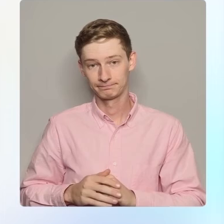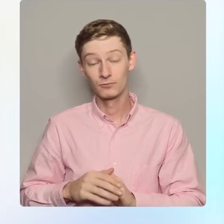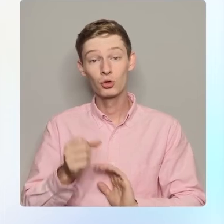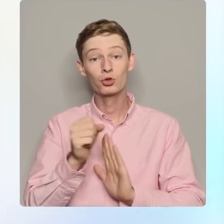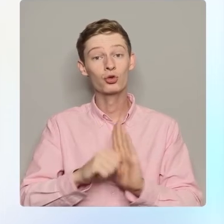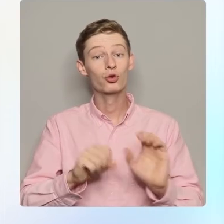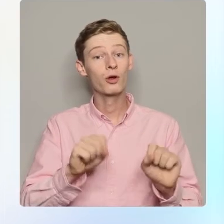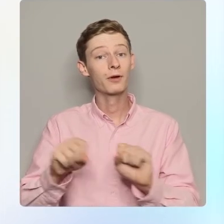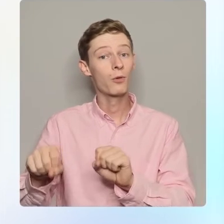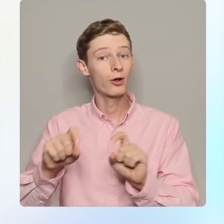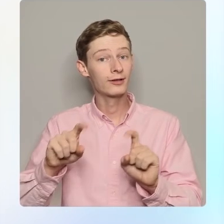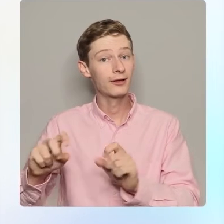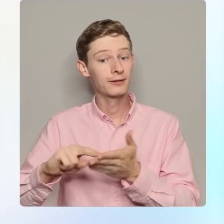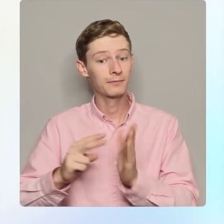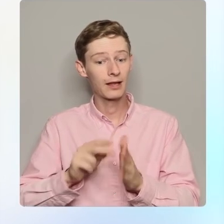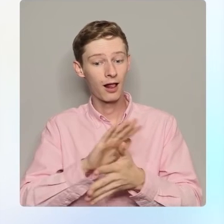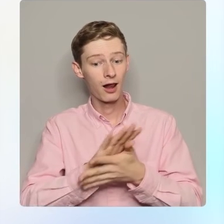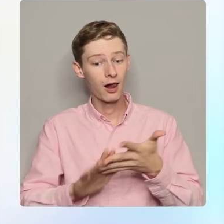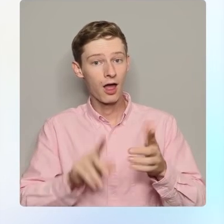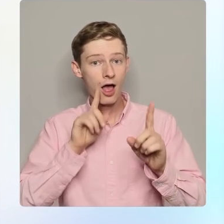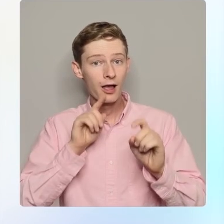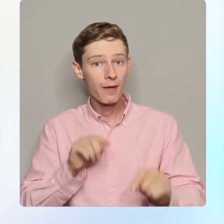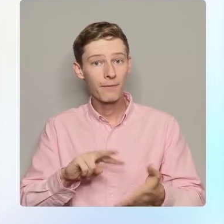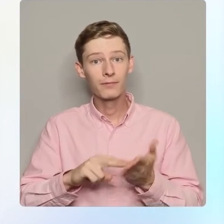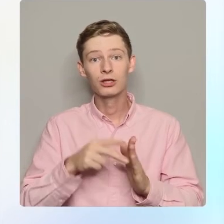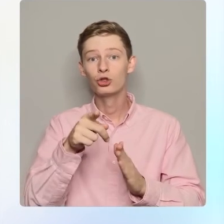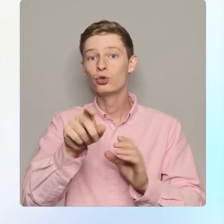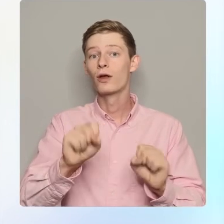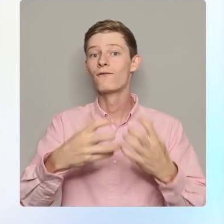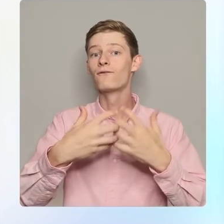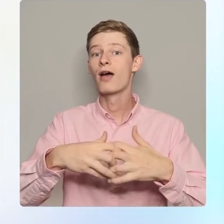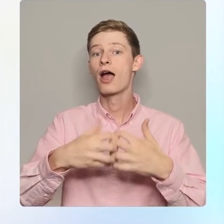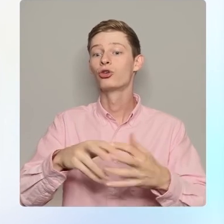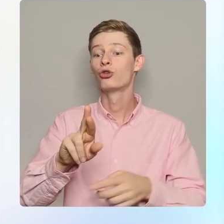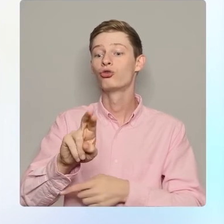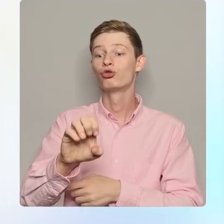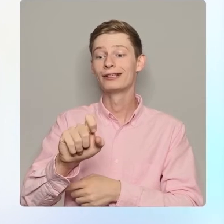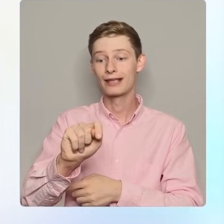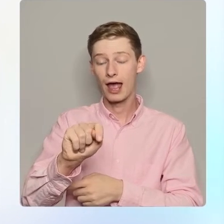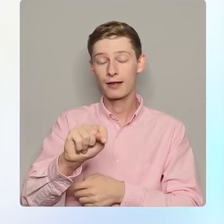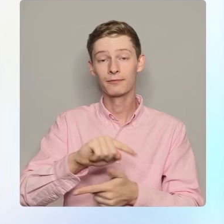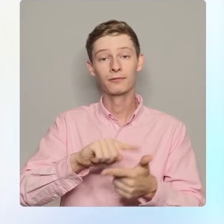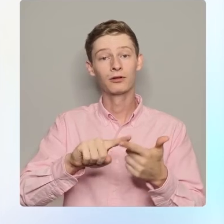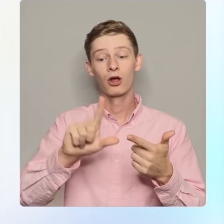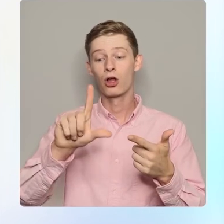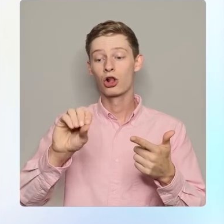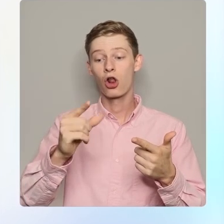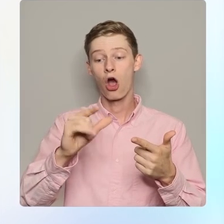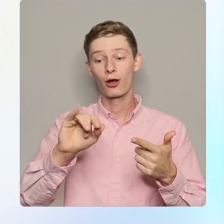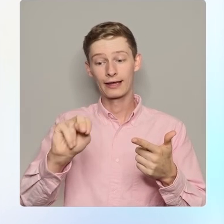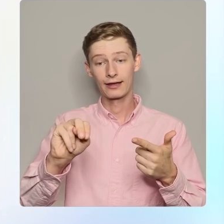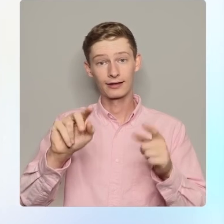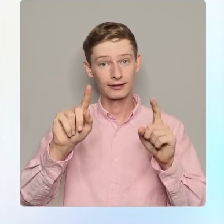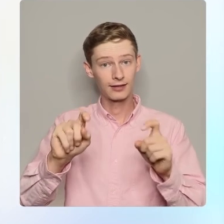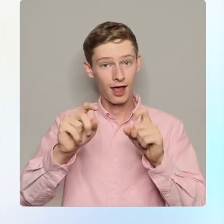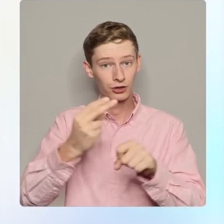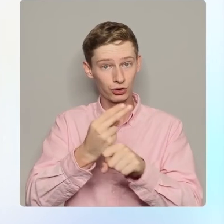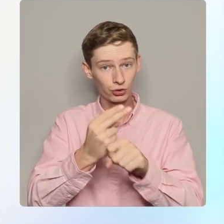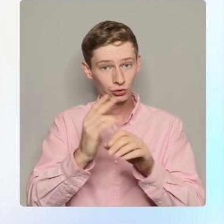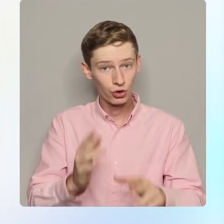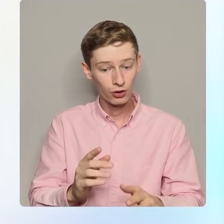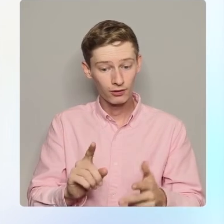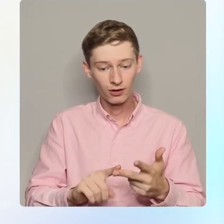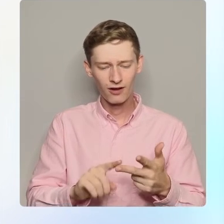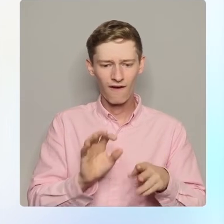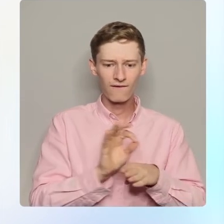a major pain point, and we're pleased to announce that we now have a solution. That solution is MetaQuest's